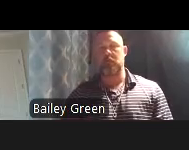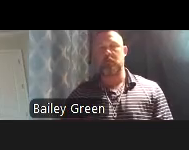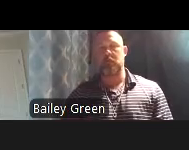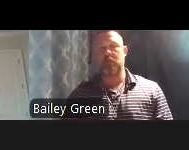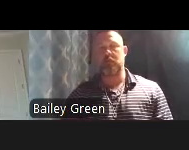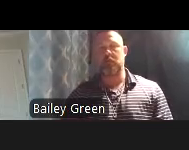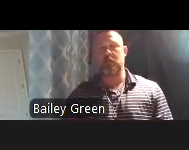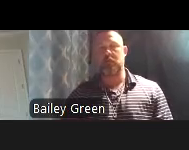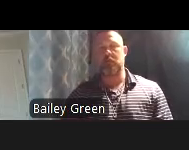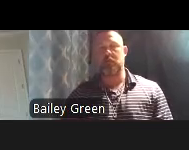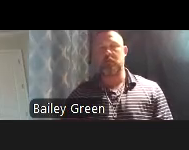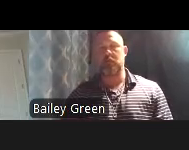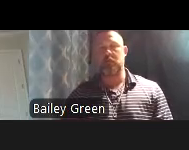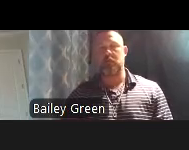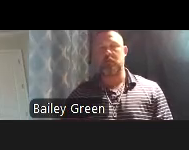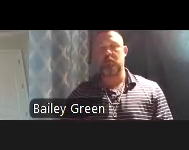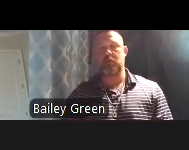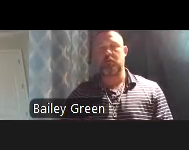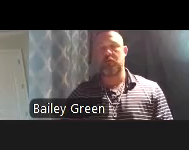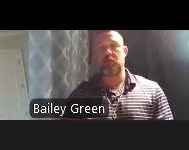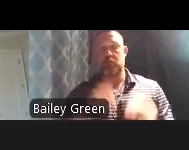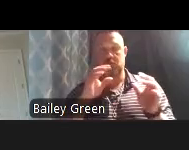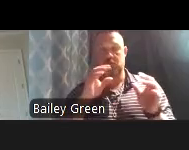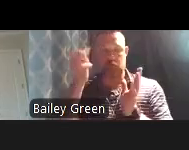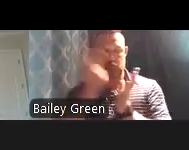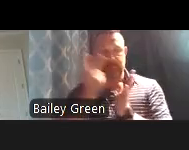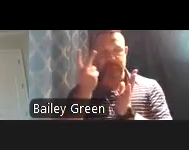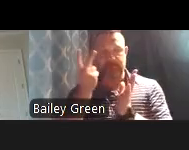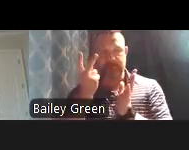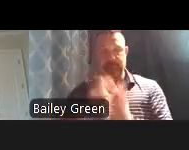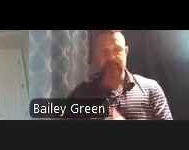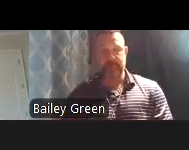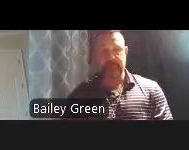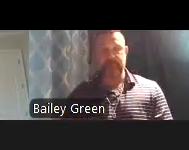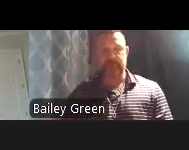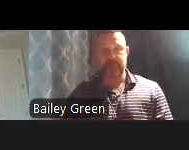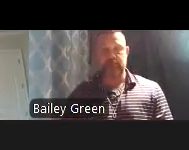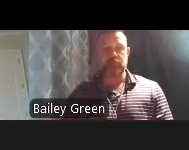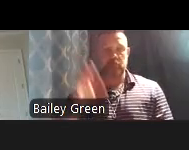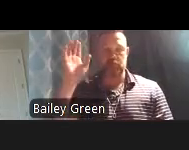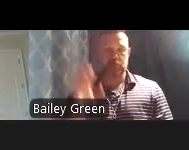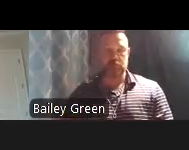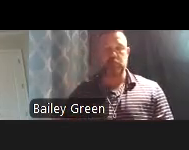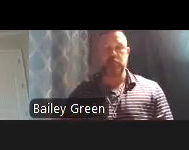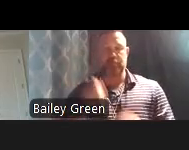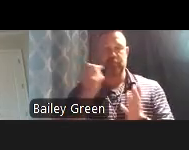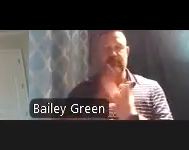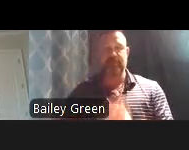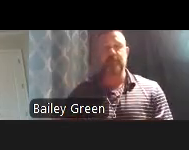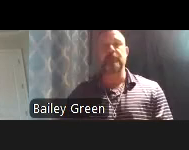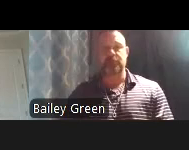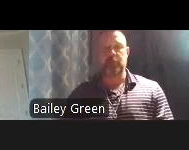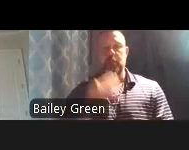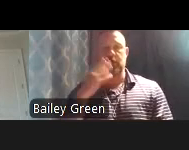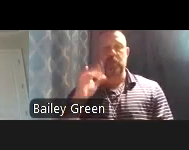a motion to approve the bylaws? I'd make a motion to approve the bylaws. Thank you,